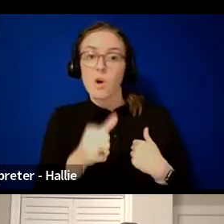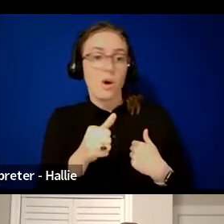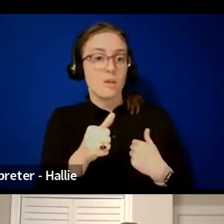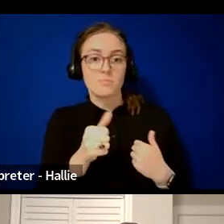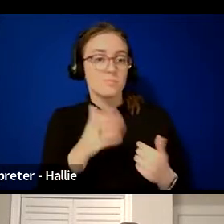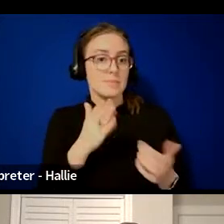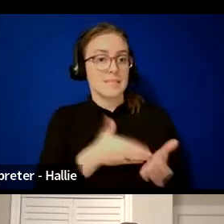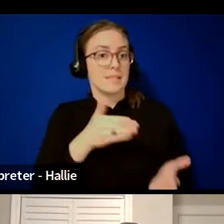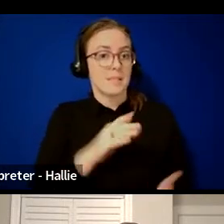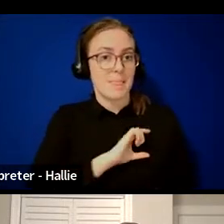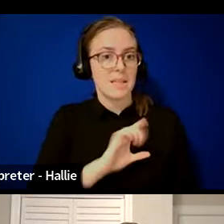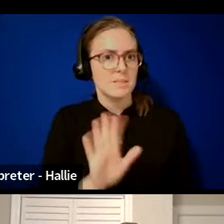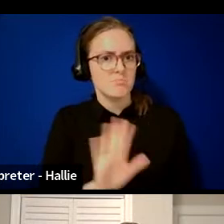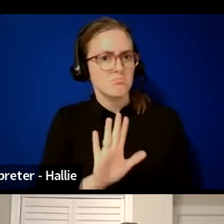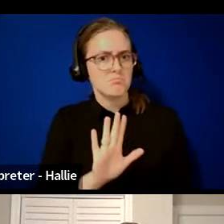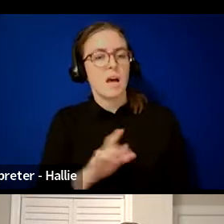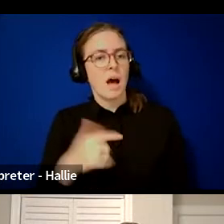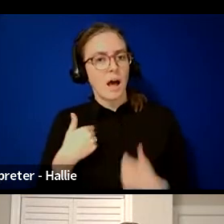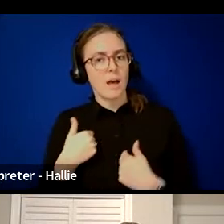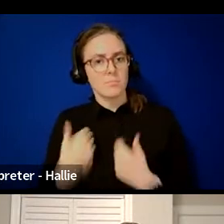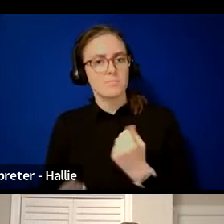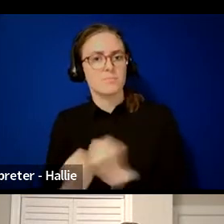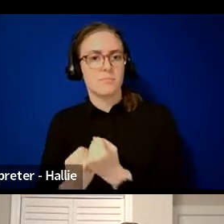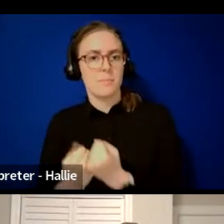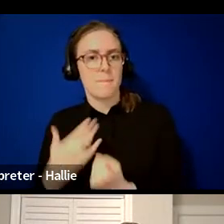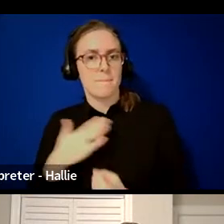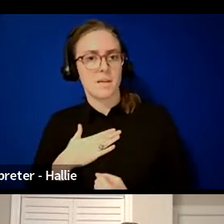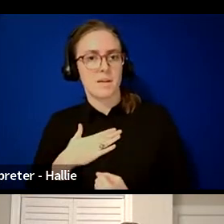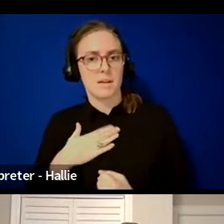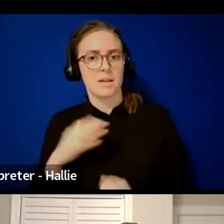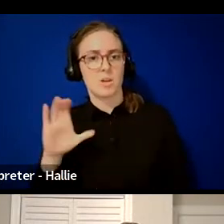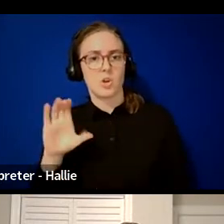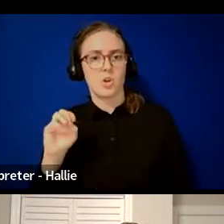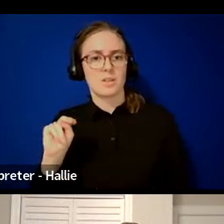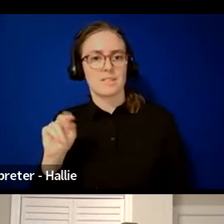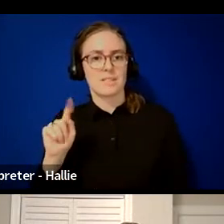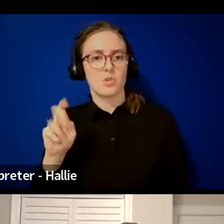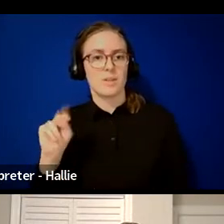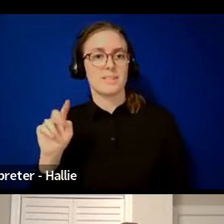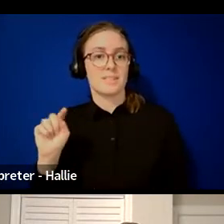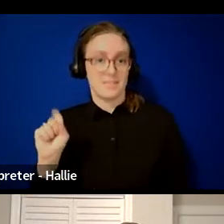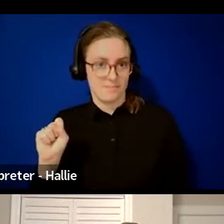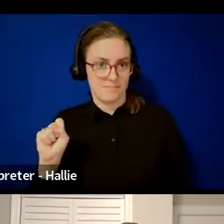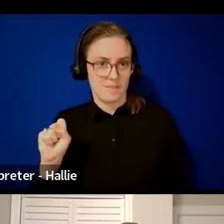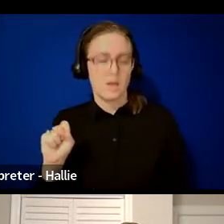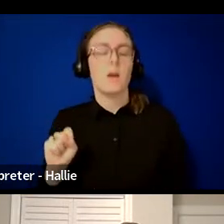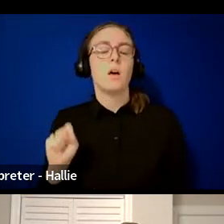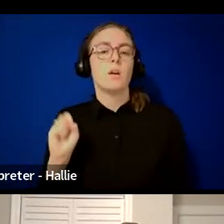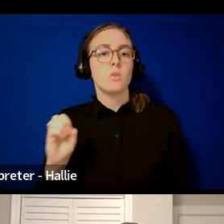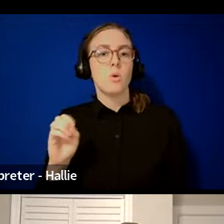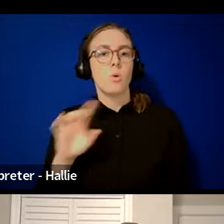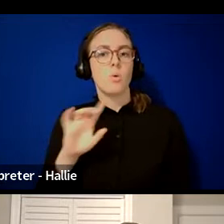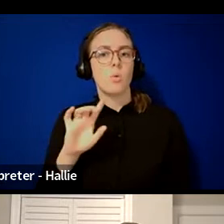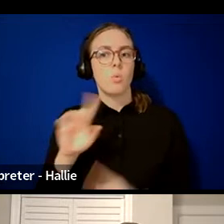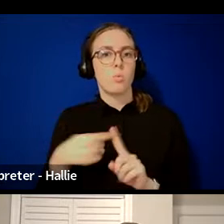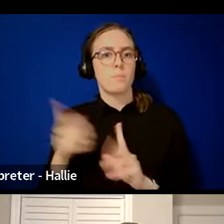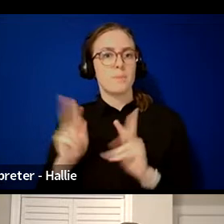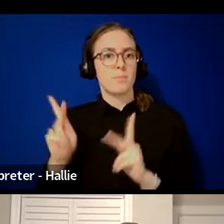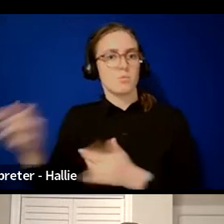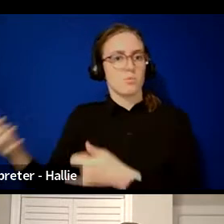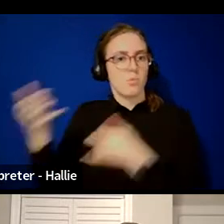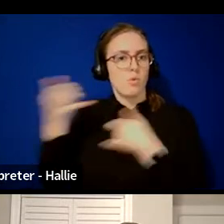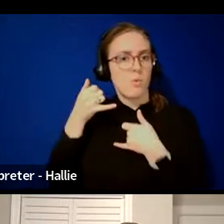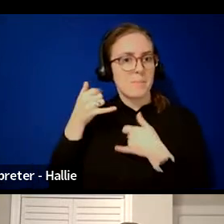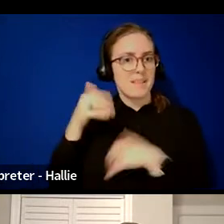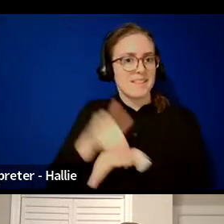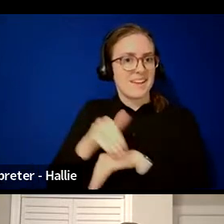for my constituents, but I'm for, you know, and so I just wanted something to be said publicly, because whenever I get phone calls in the middle of the night that says, hey, come